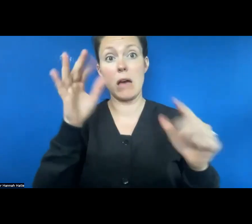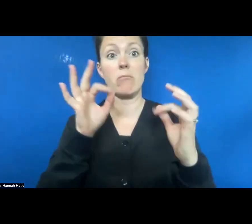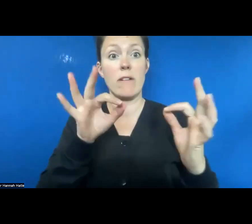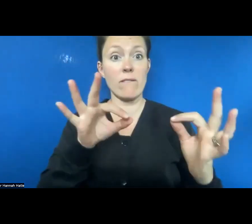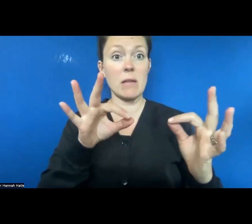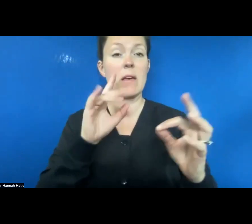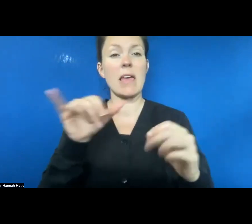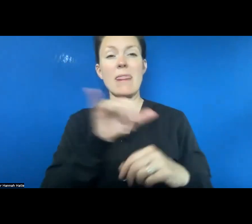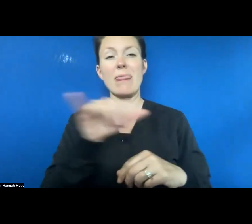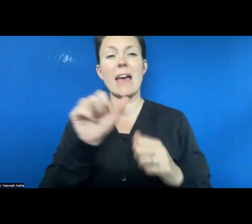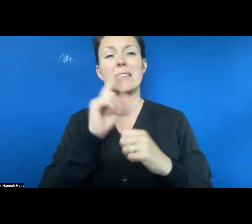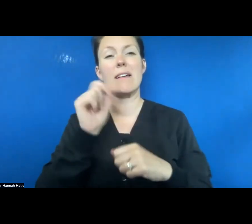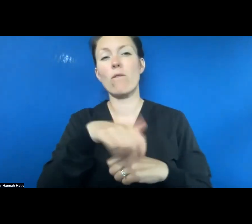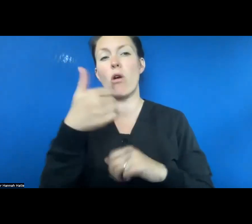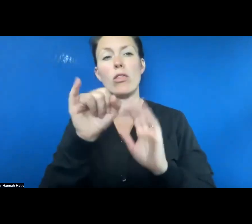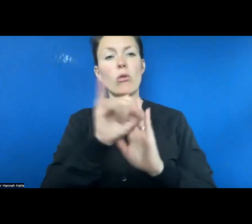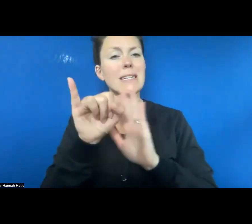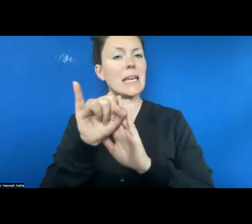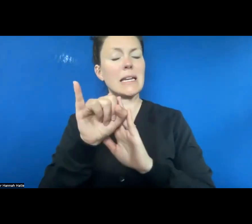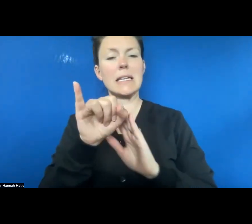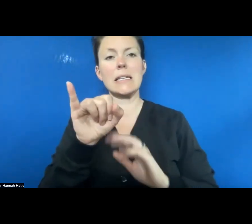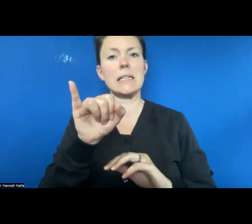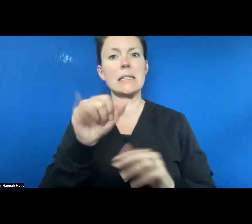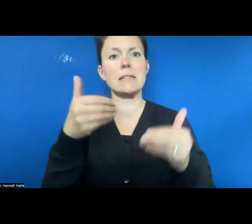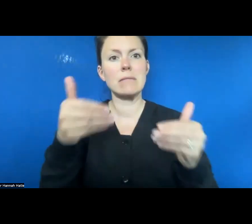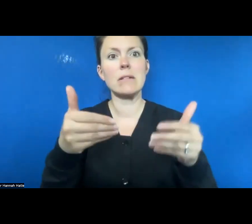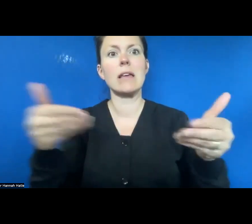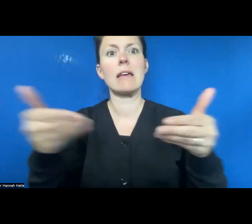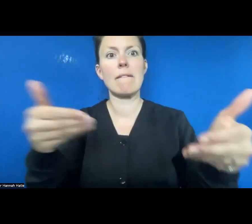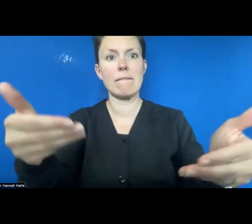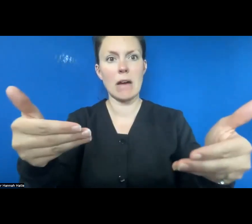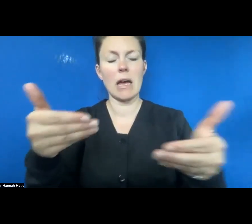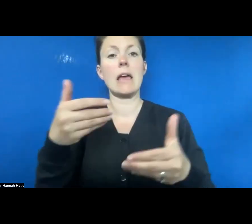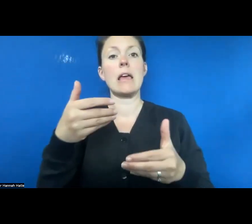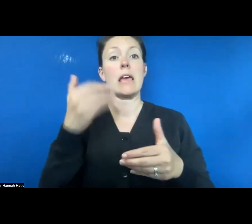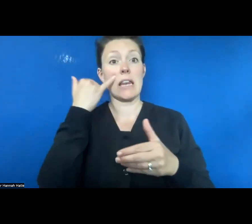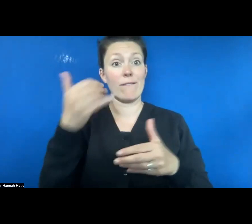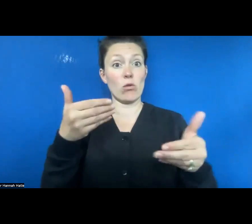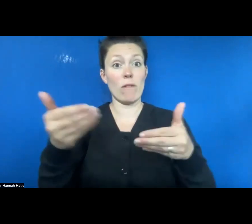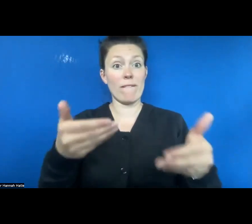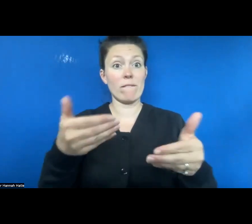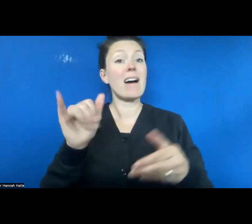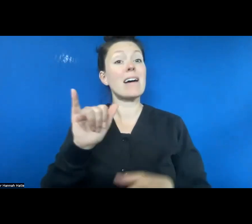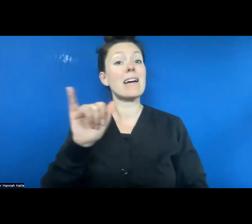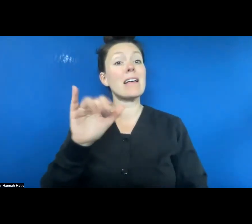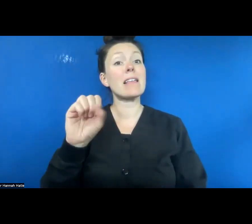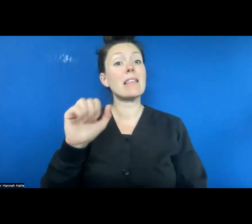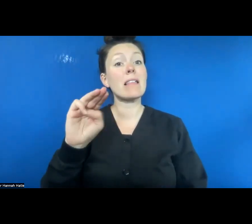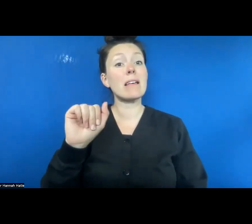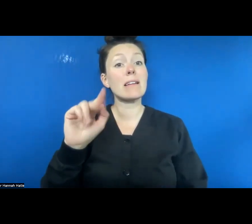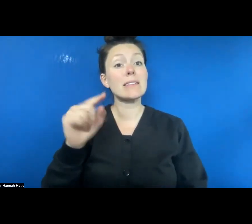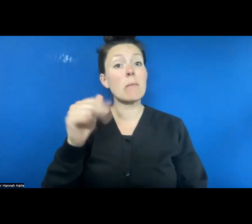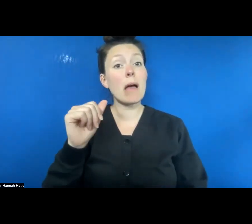for every other identity out there. Invite, and when we invite, then like with Samantha